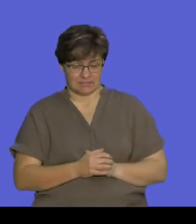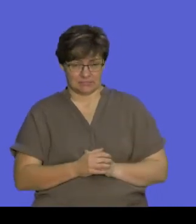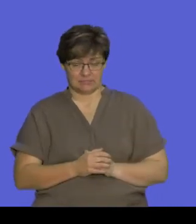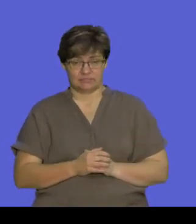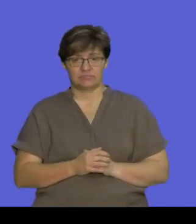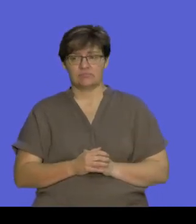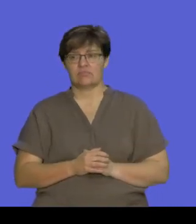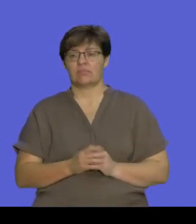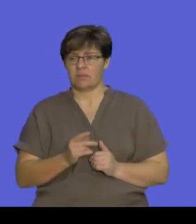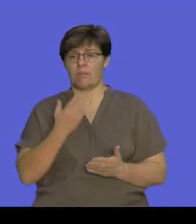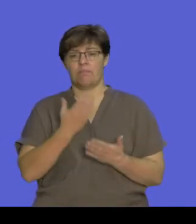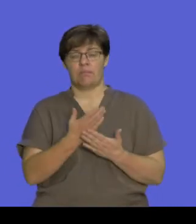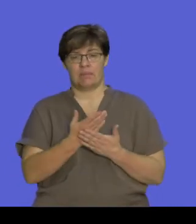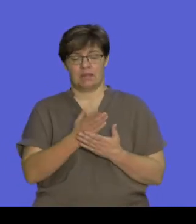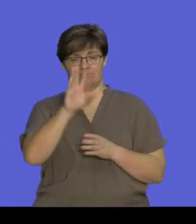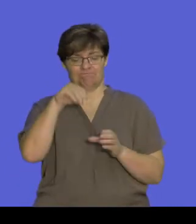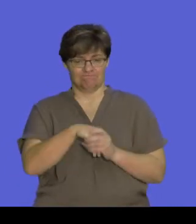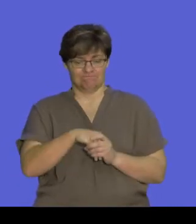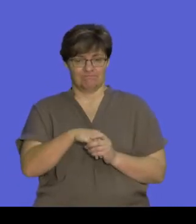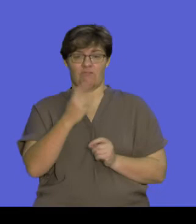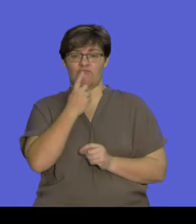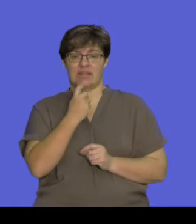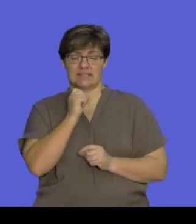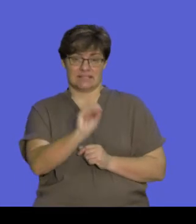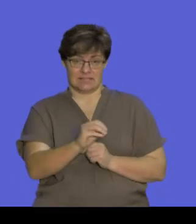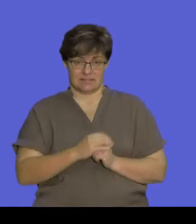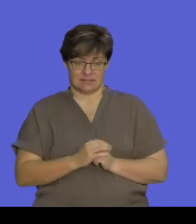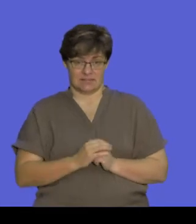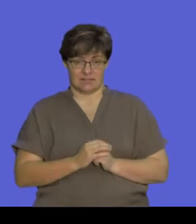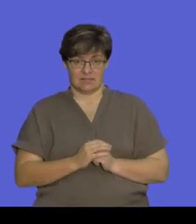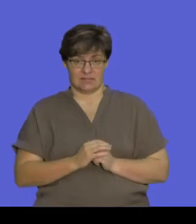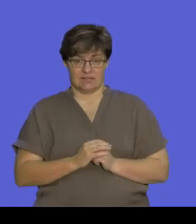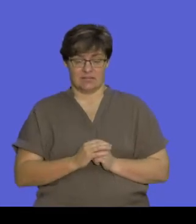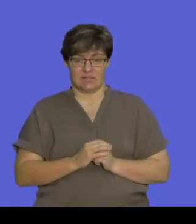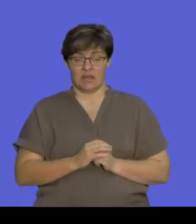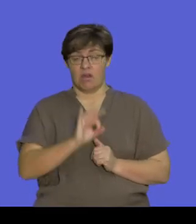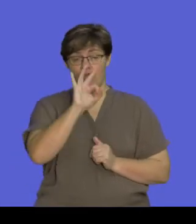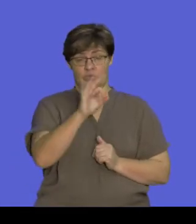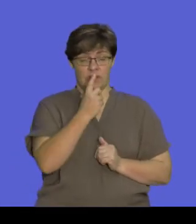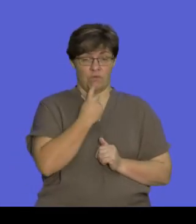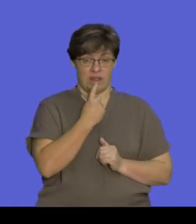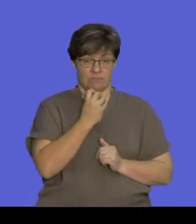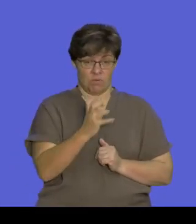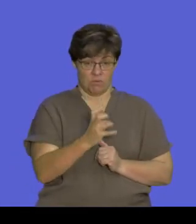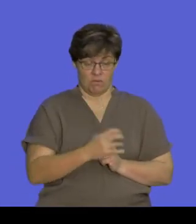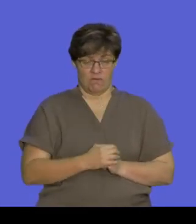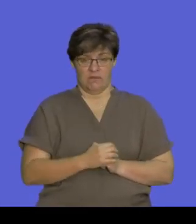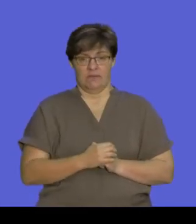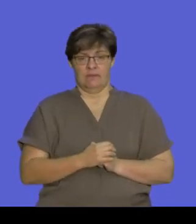the probability of the red ones now. So we recognize there are 3 red, and there were